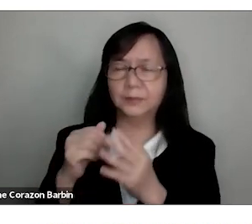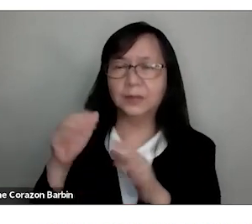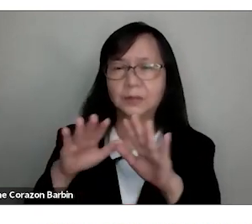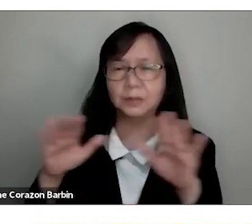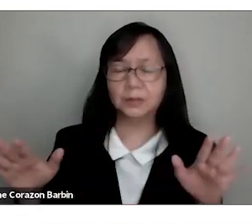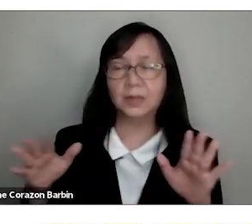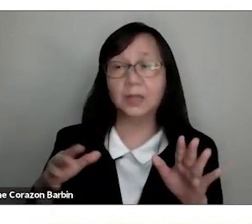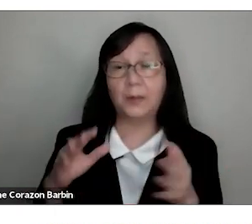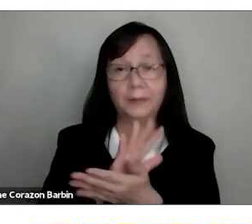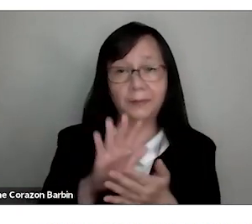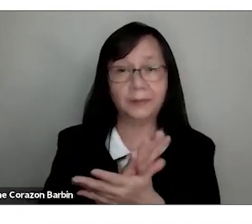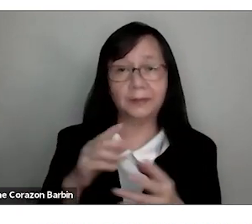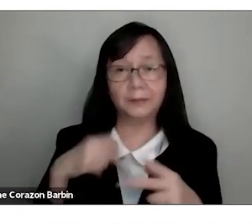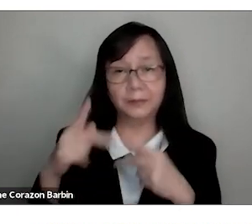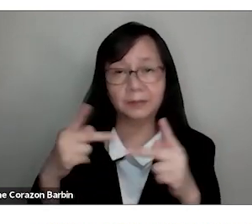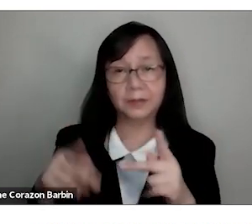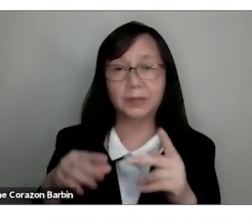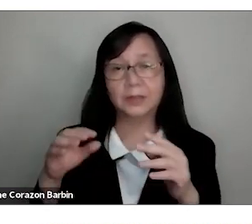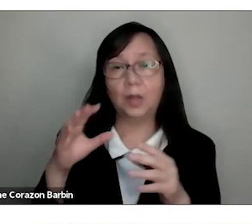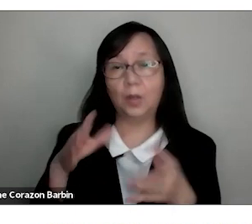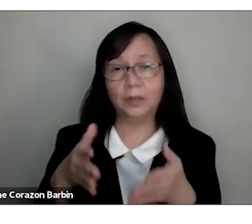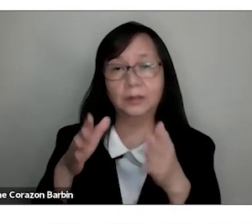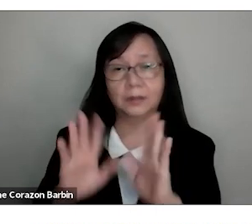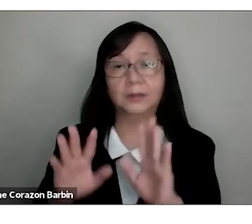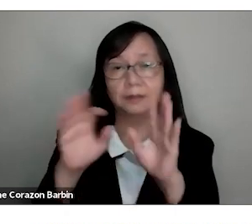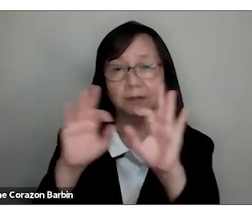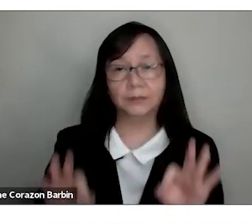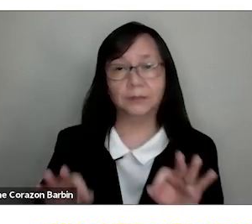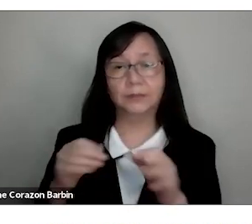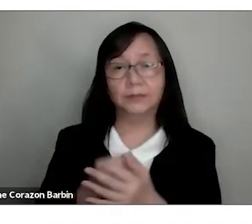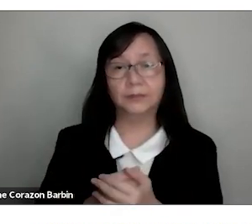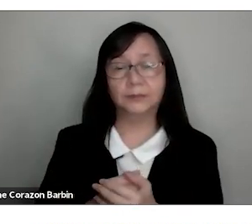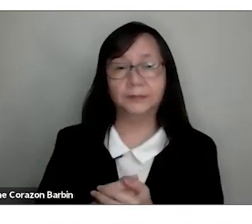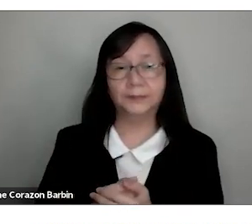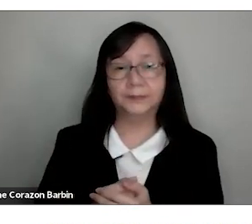and also process the consent forms or the child safeguarding forms.